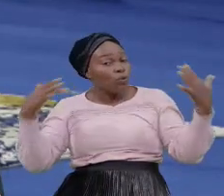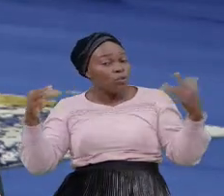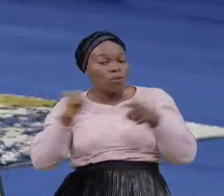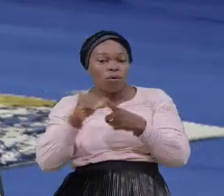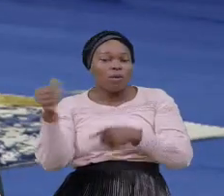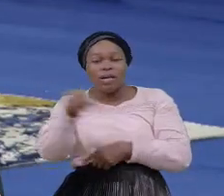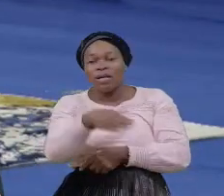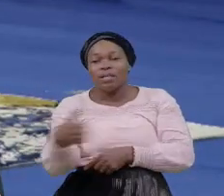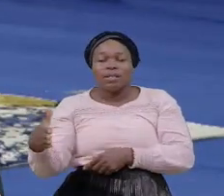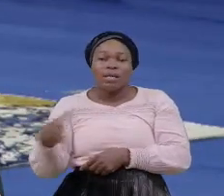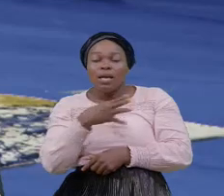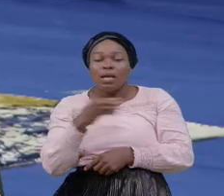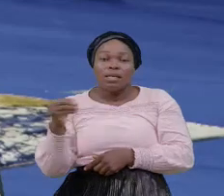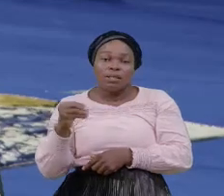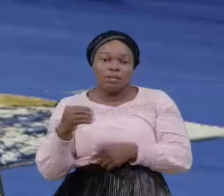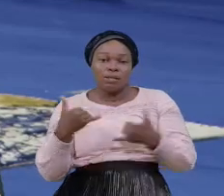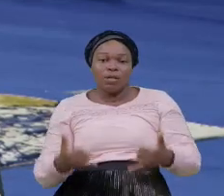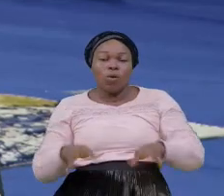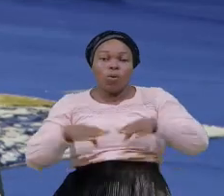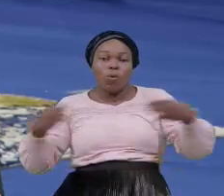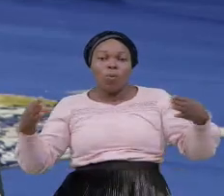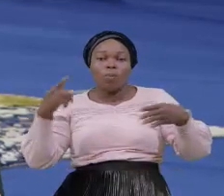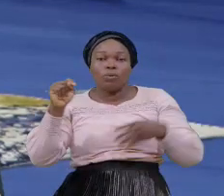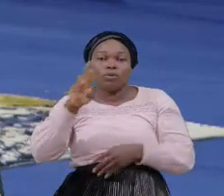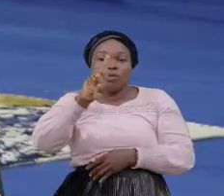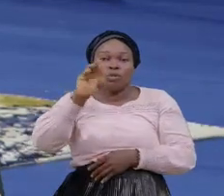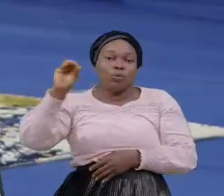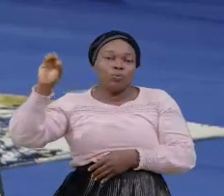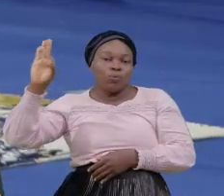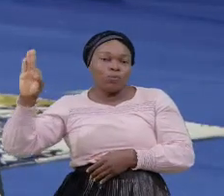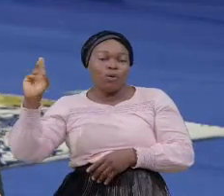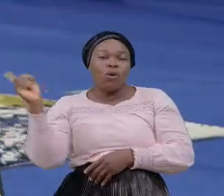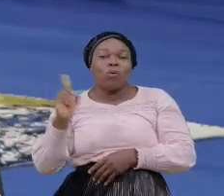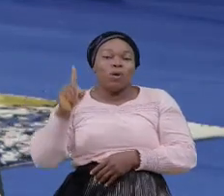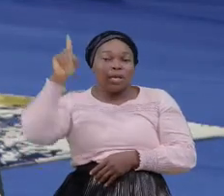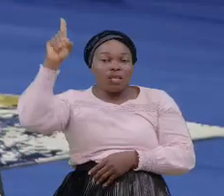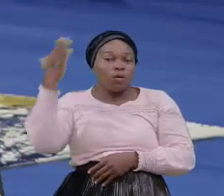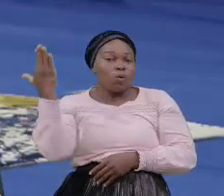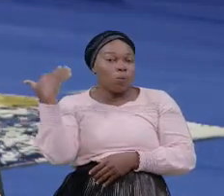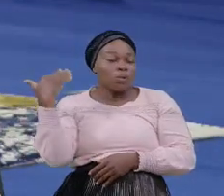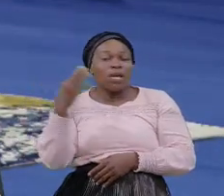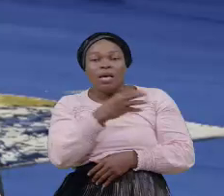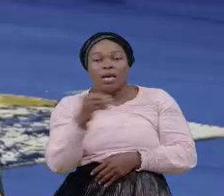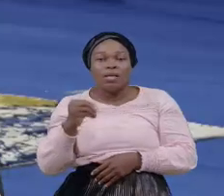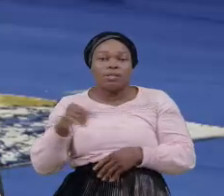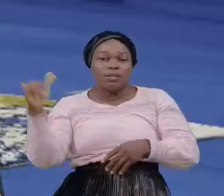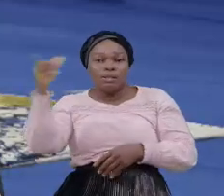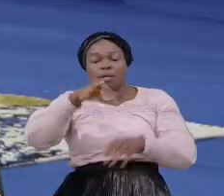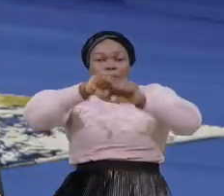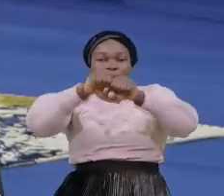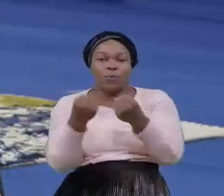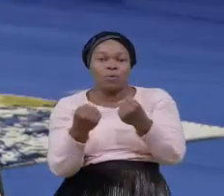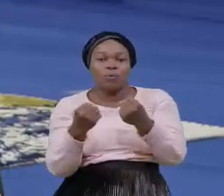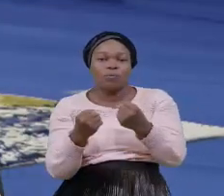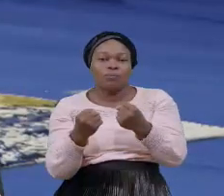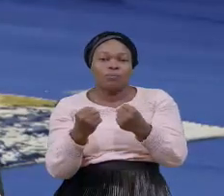the truth where he was. And when they had broken it up, hammer, bah, bah,